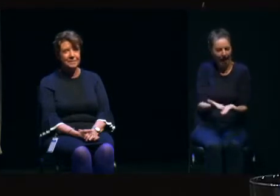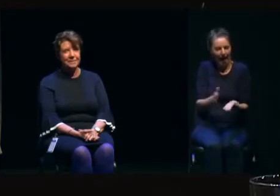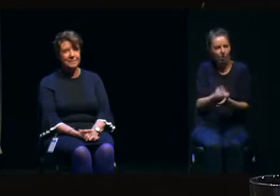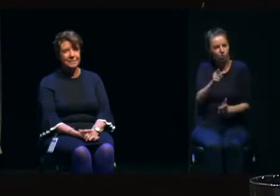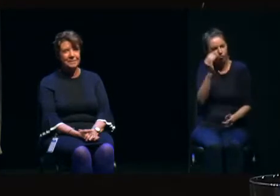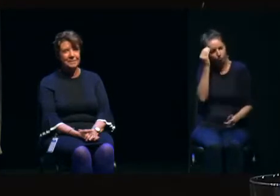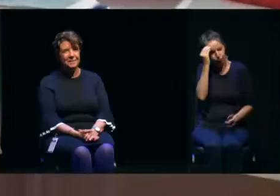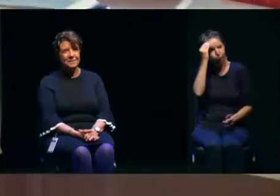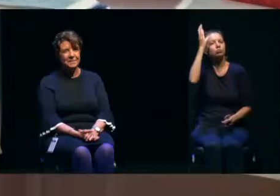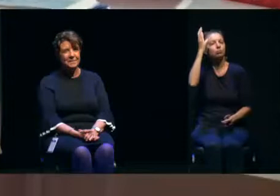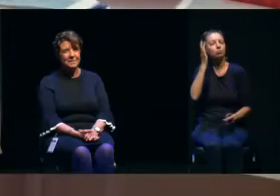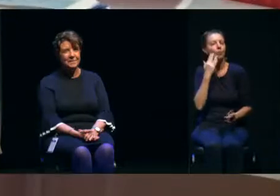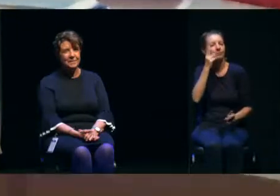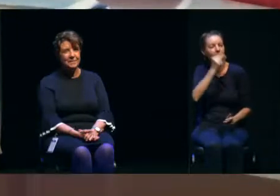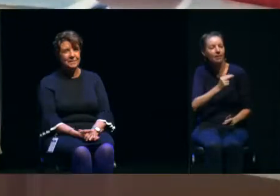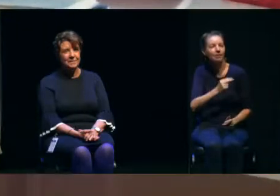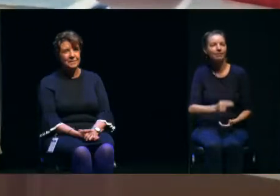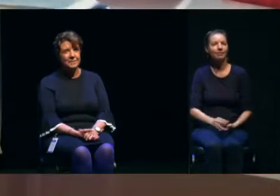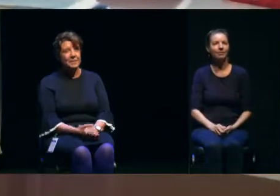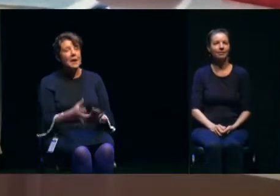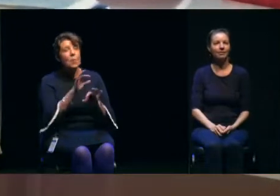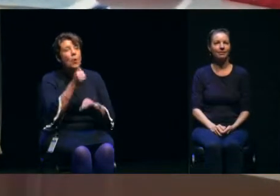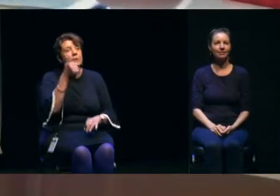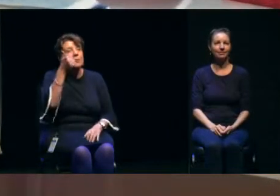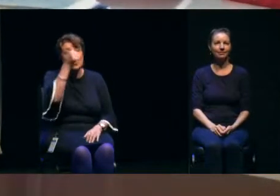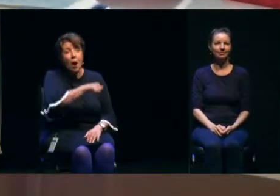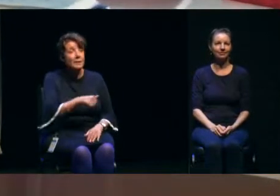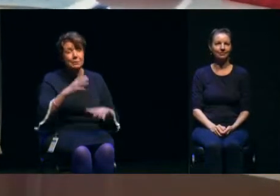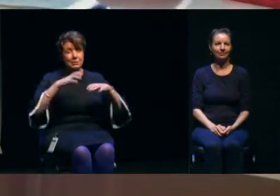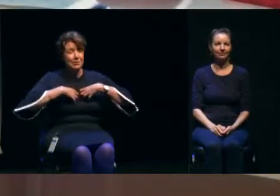young? I wasn't wise. I was just very angry.